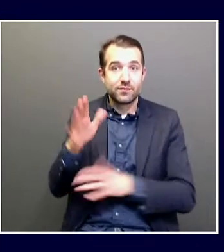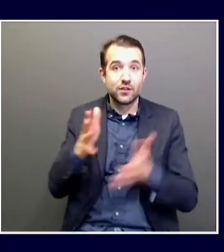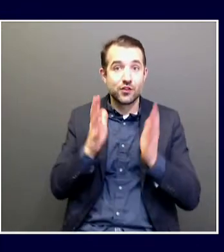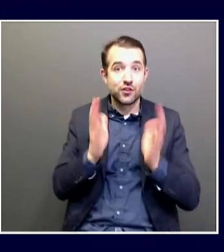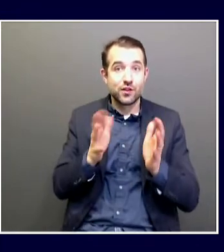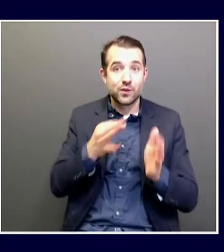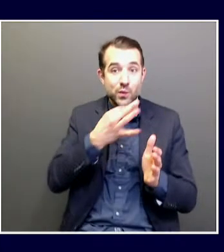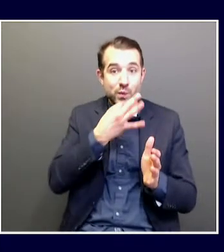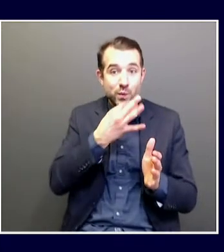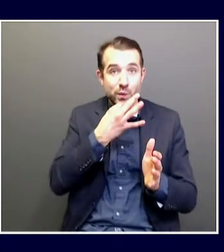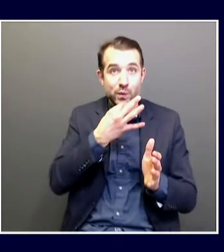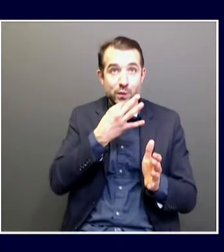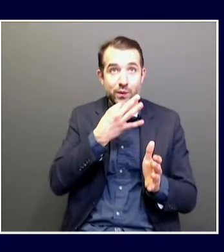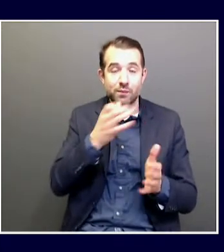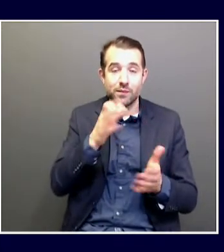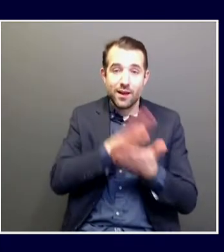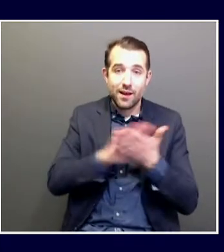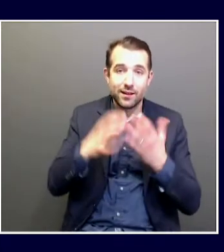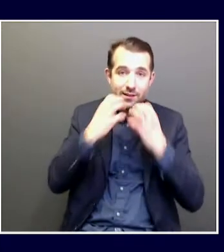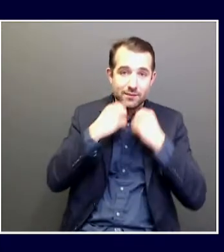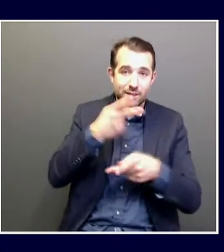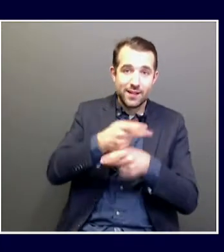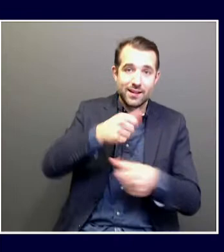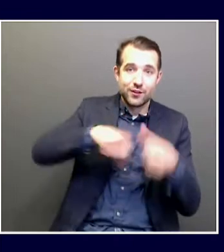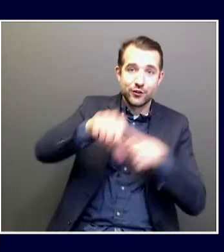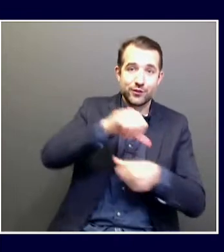be kind and take care of one another. See you all later.